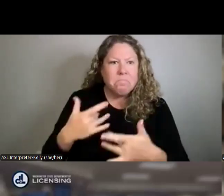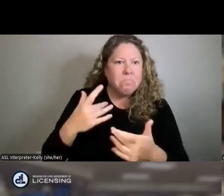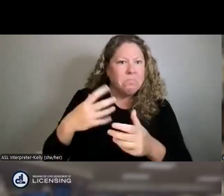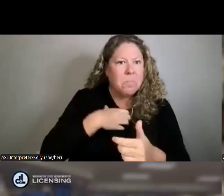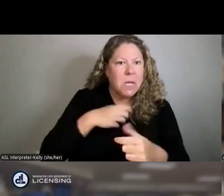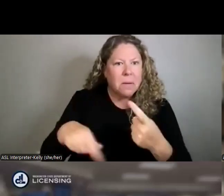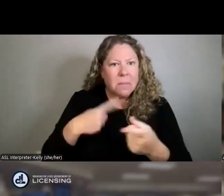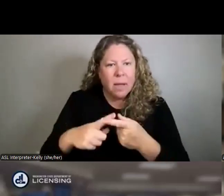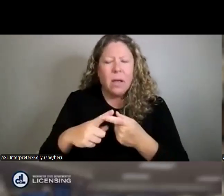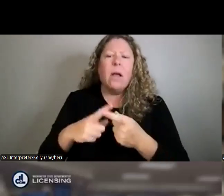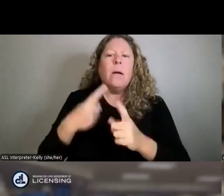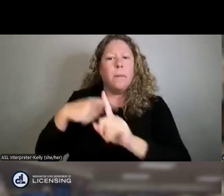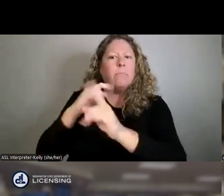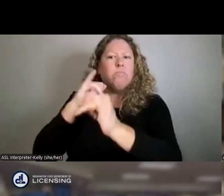companies.